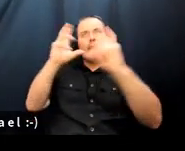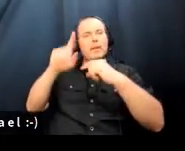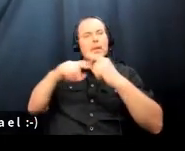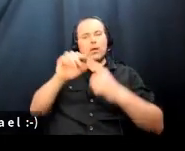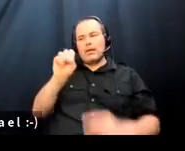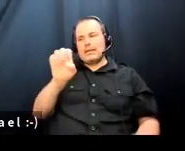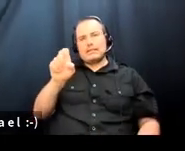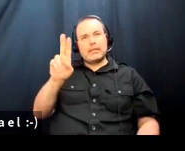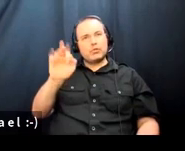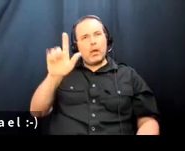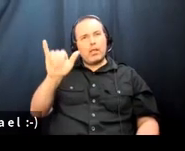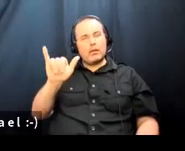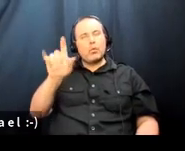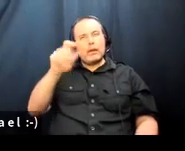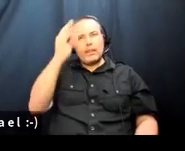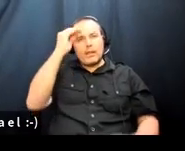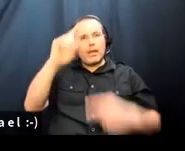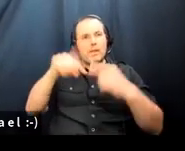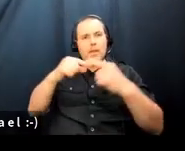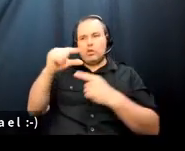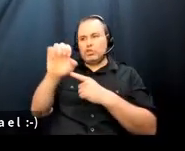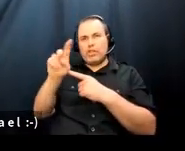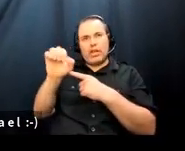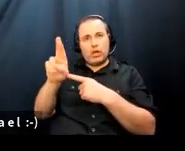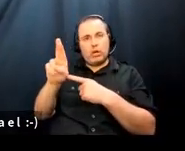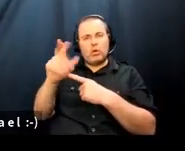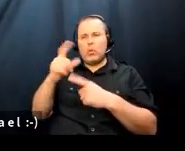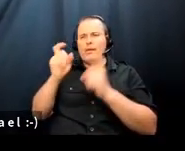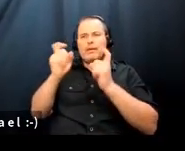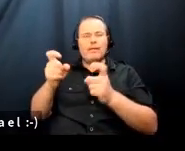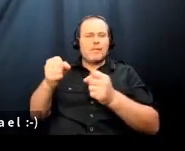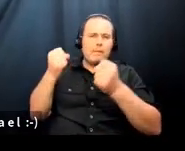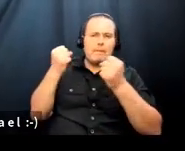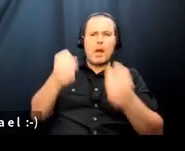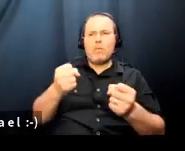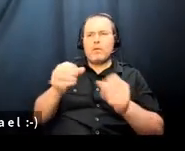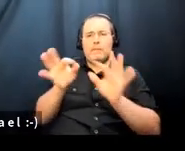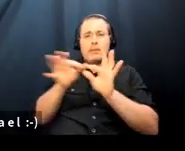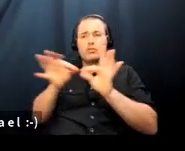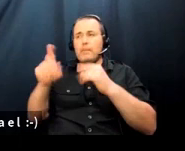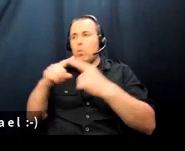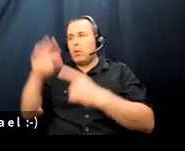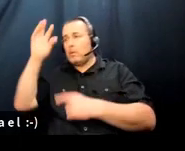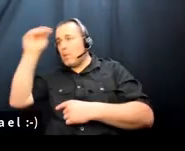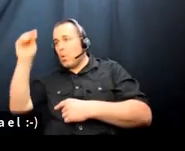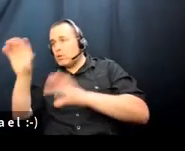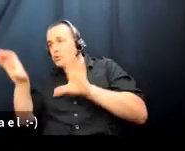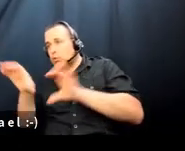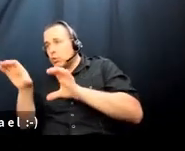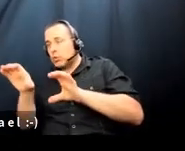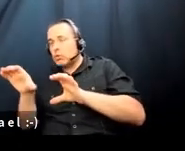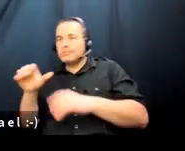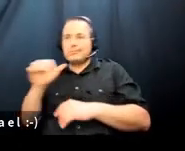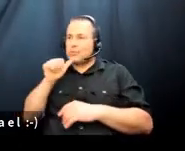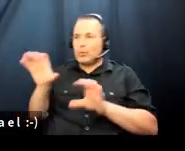to think about gender. We give powerful messages about what boys do, what girls do, what boys don't